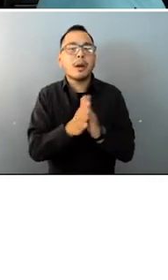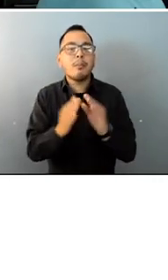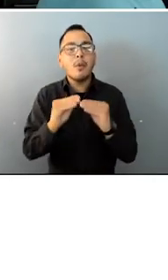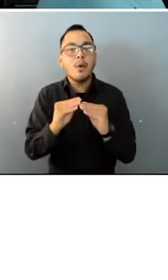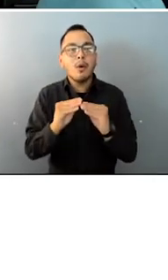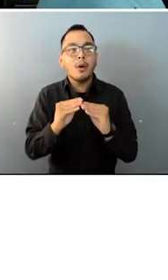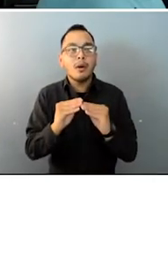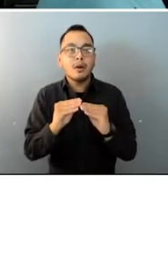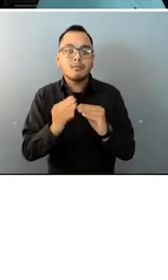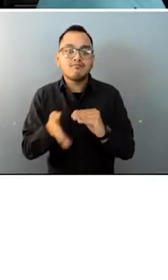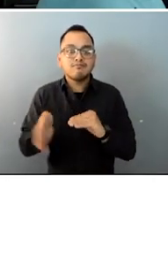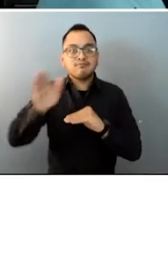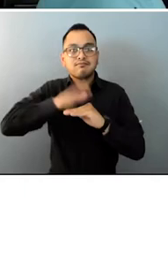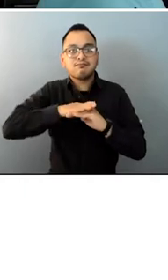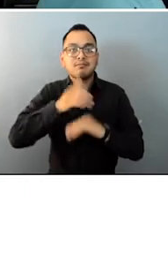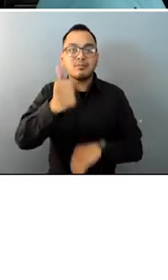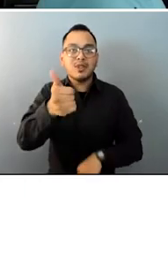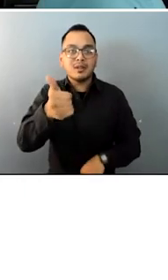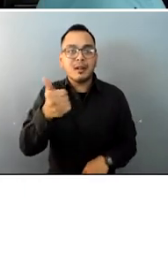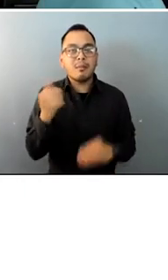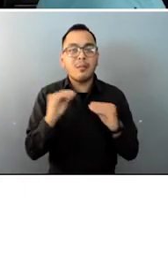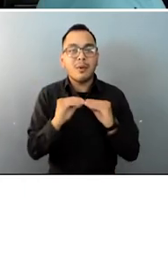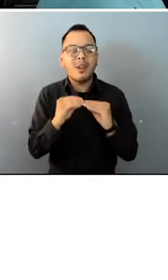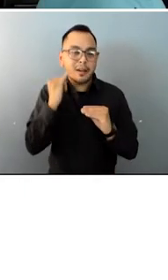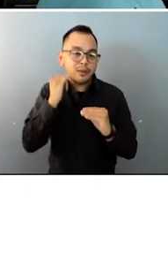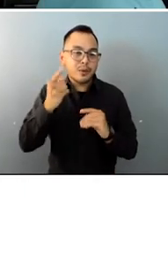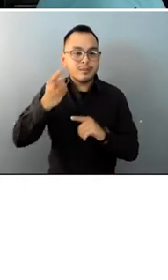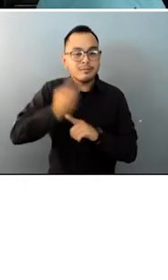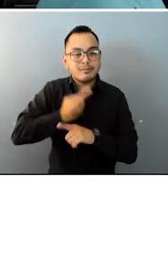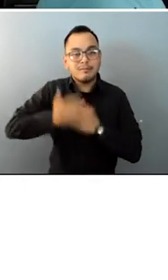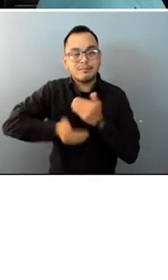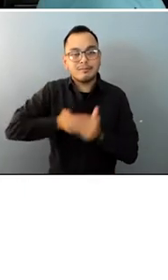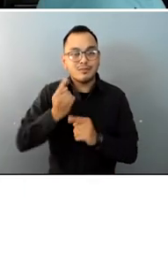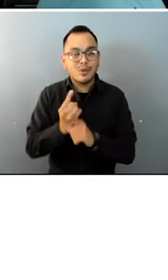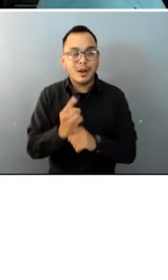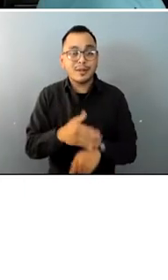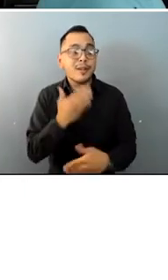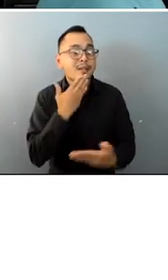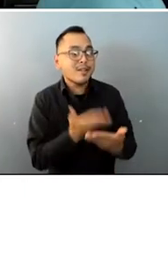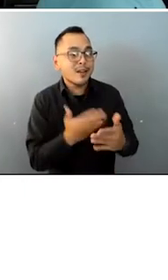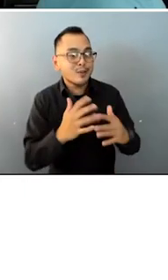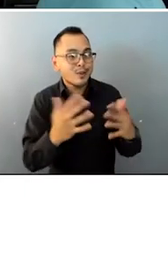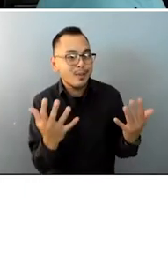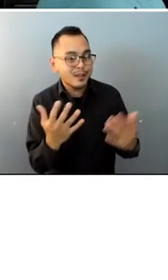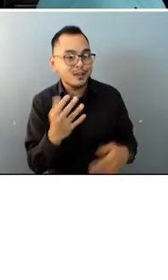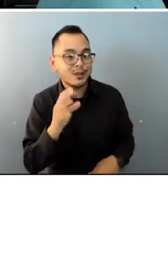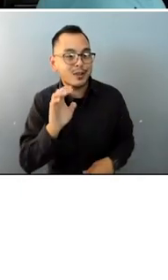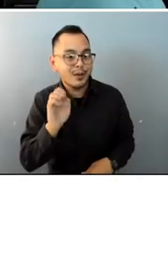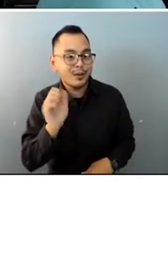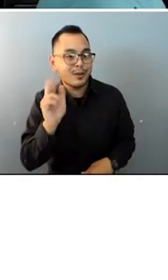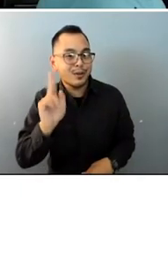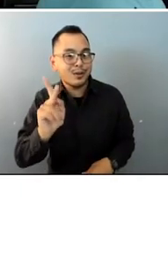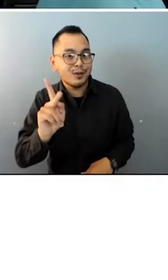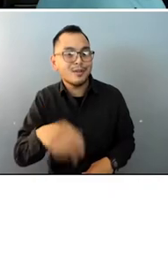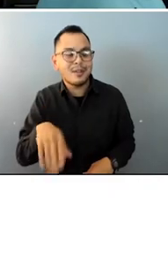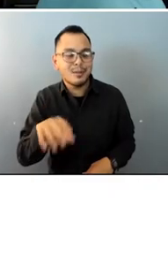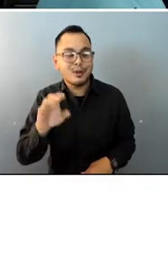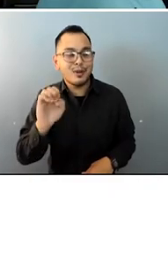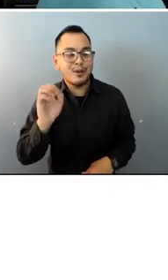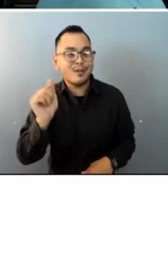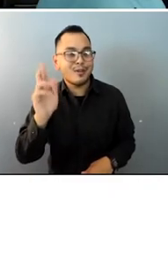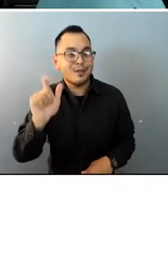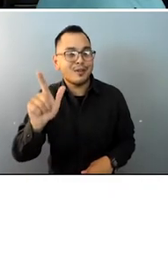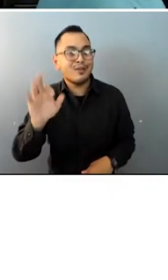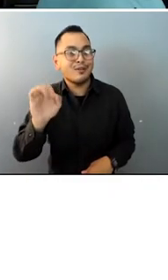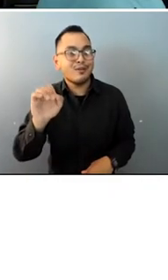of more fully yourself if you're doing it right. Earl Folks, thank you so much for taking the